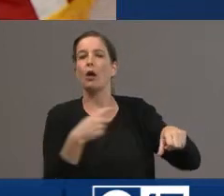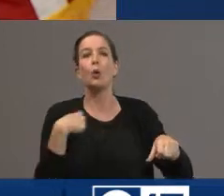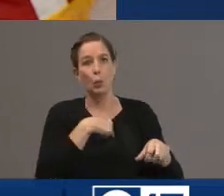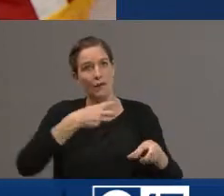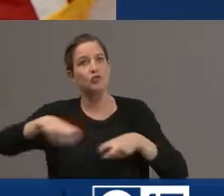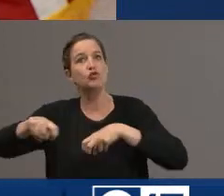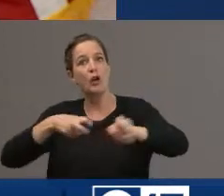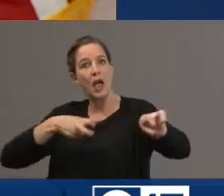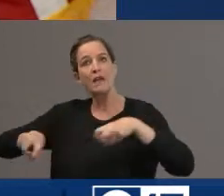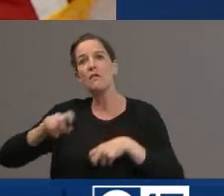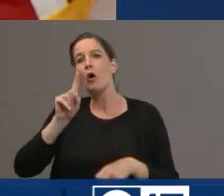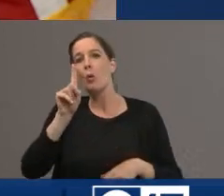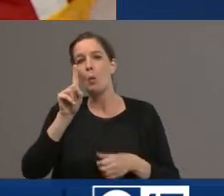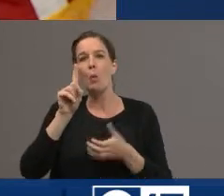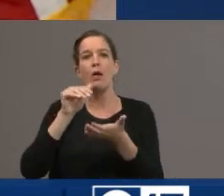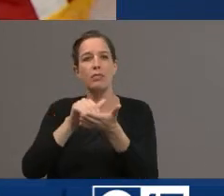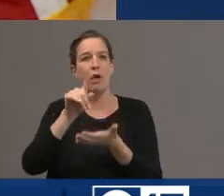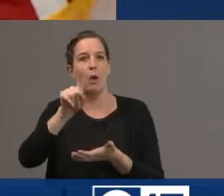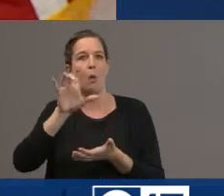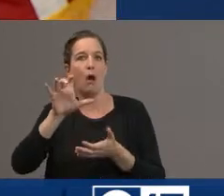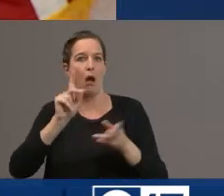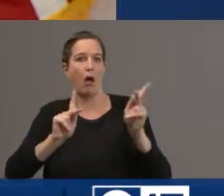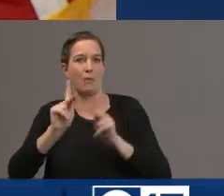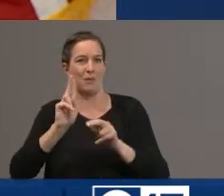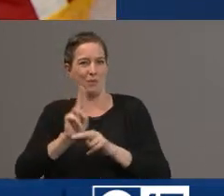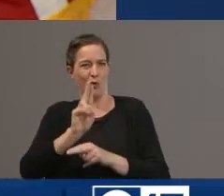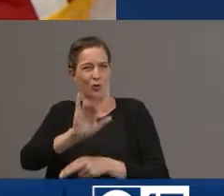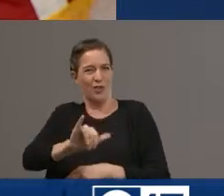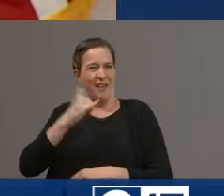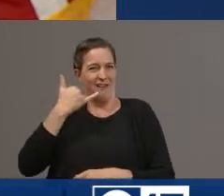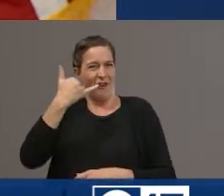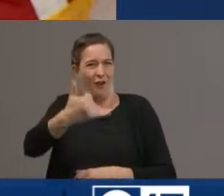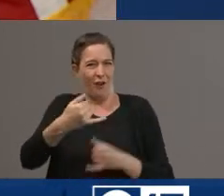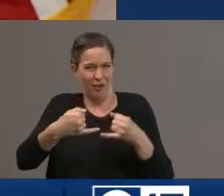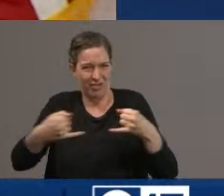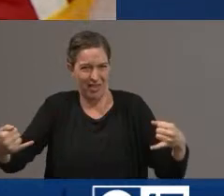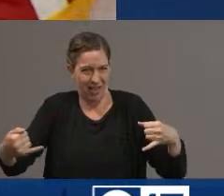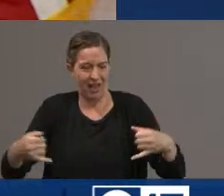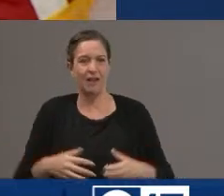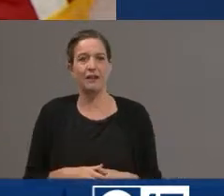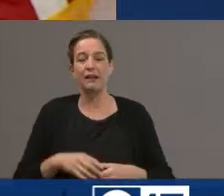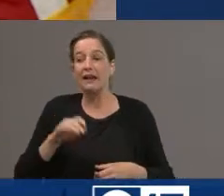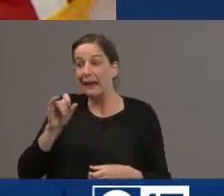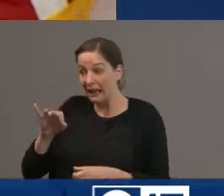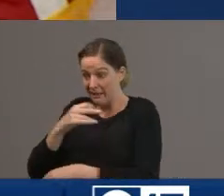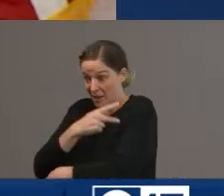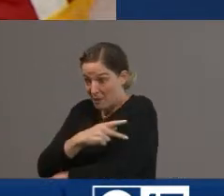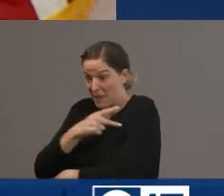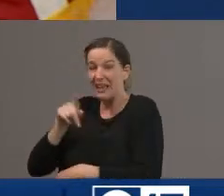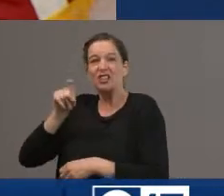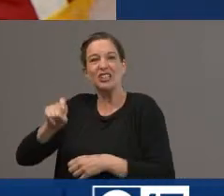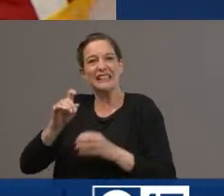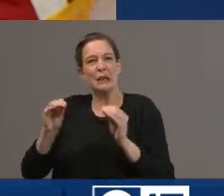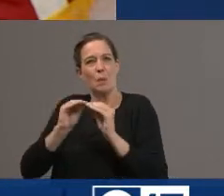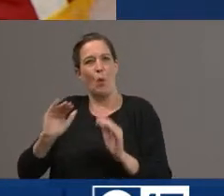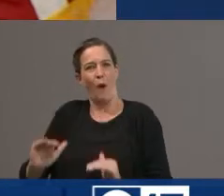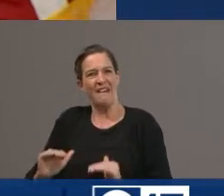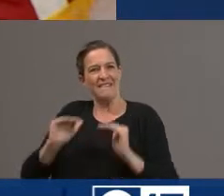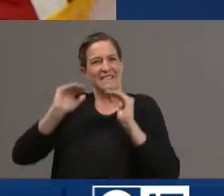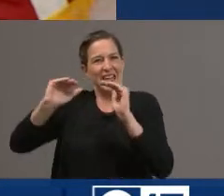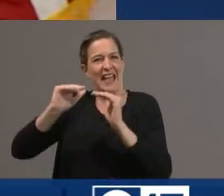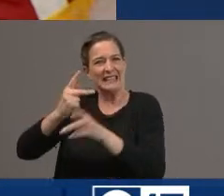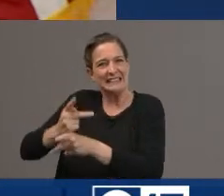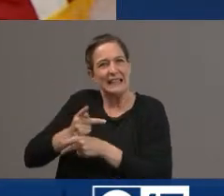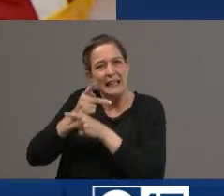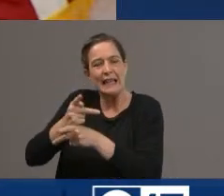line. Just as the surge line gets those patients to a higher level of care if they need it, we also have the post-acute